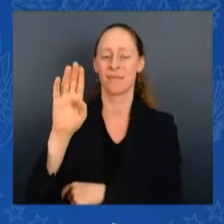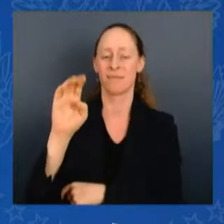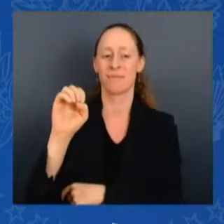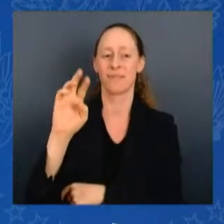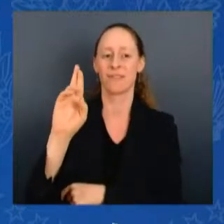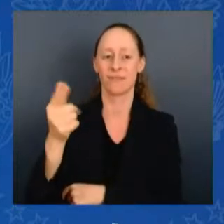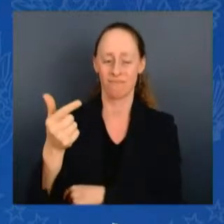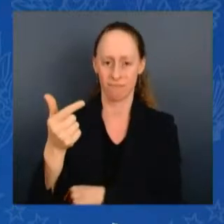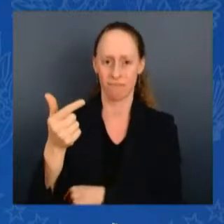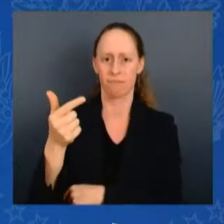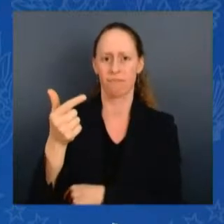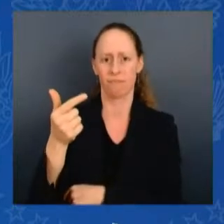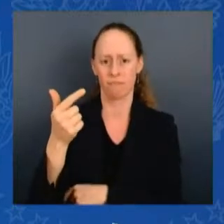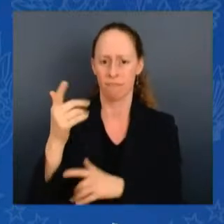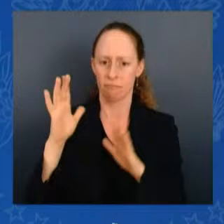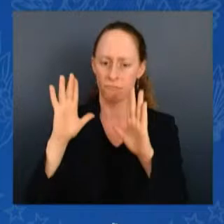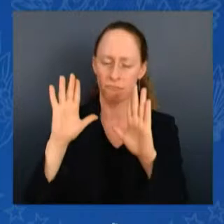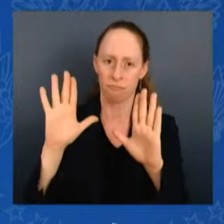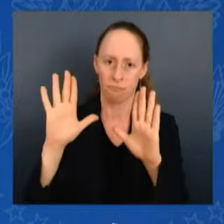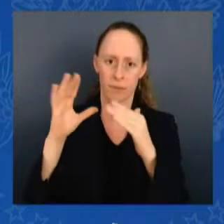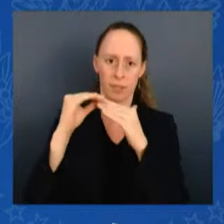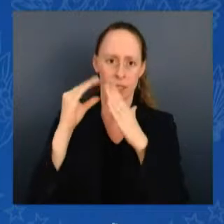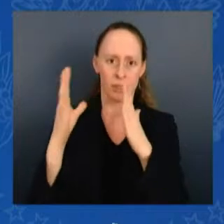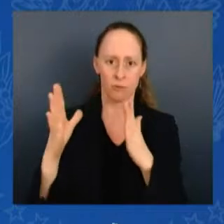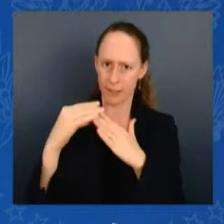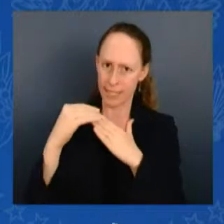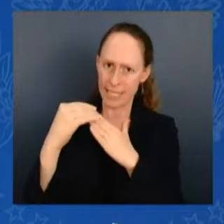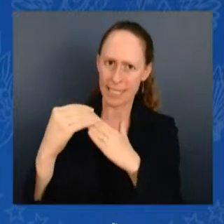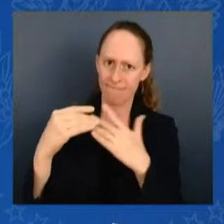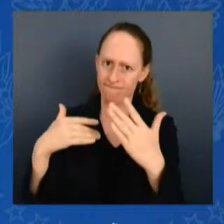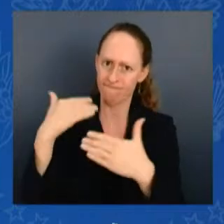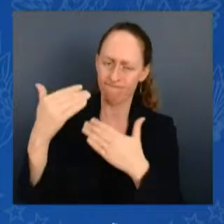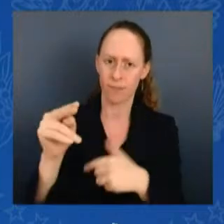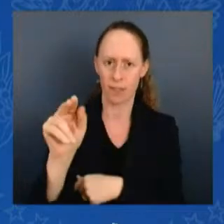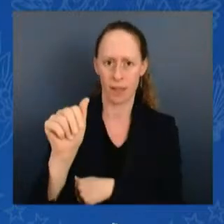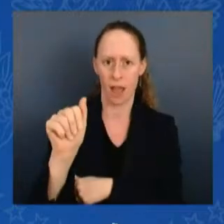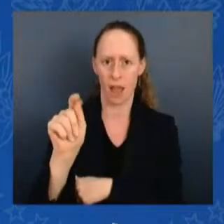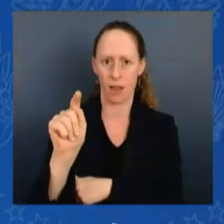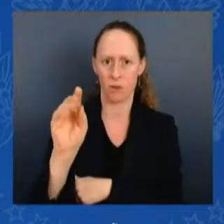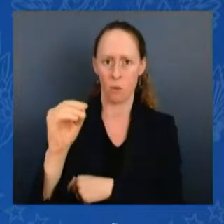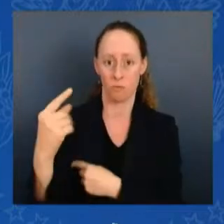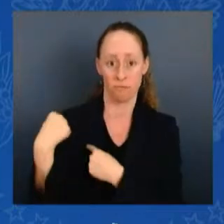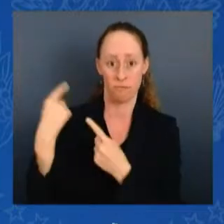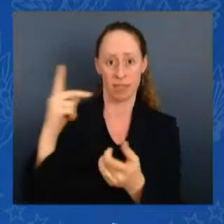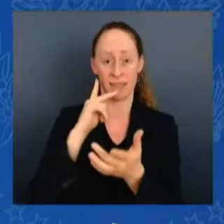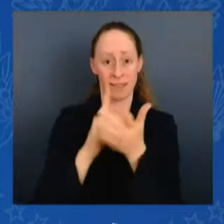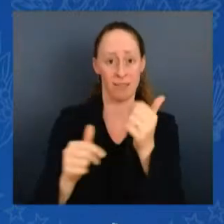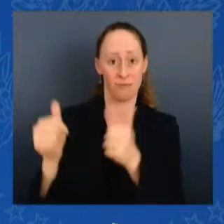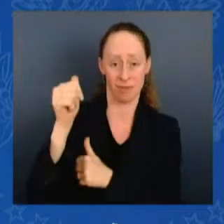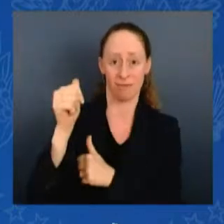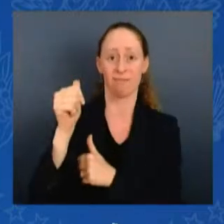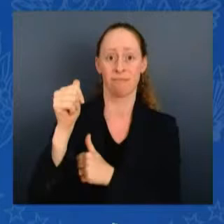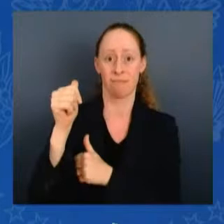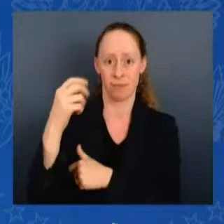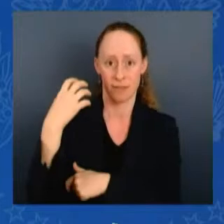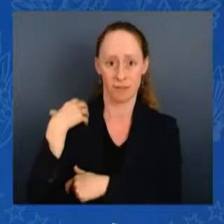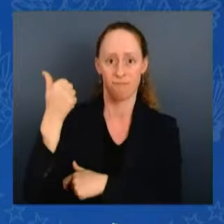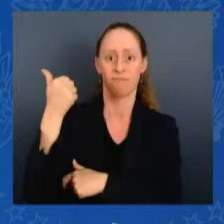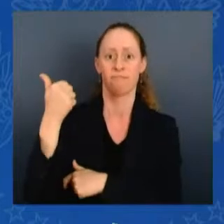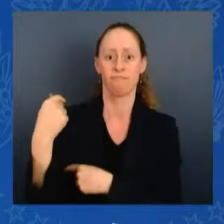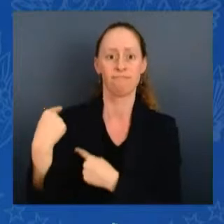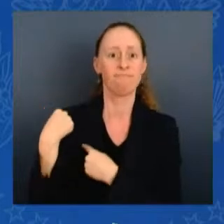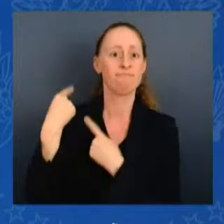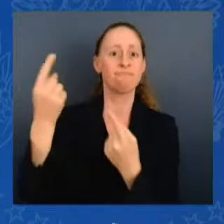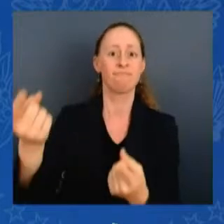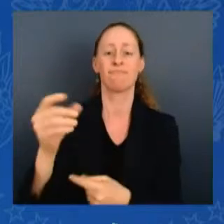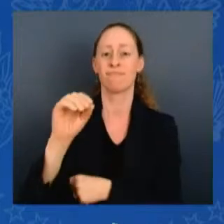has served as NATO's Secretary General since October 2014. Across a career that has included service as